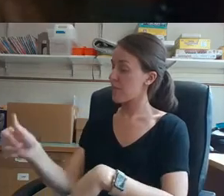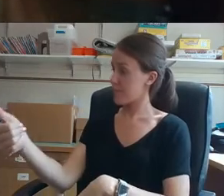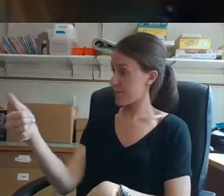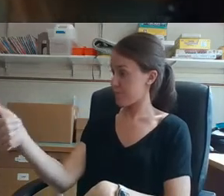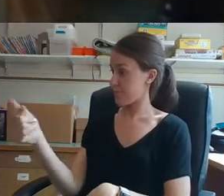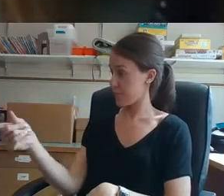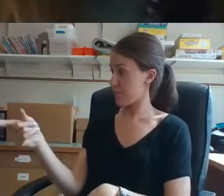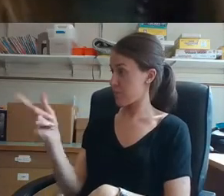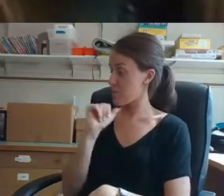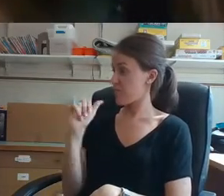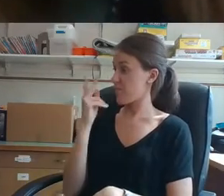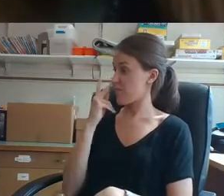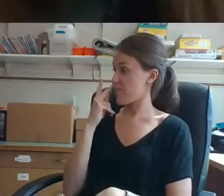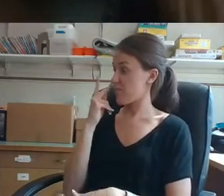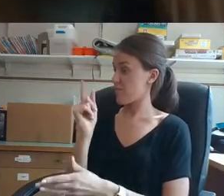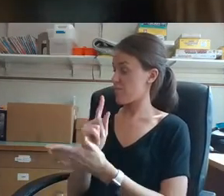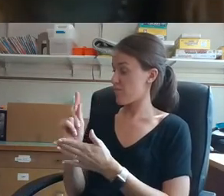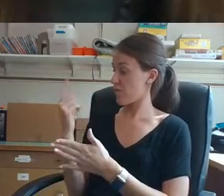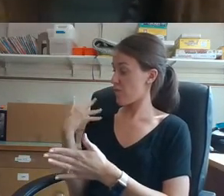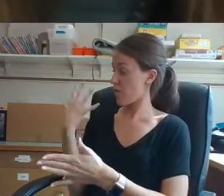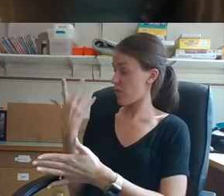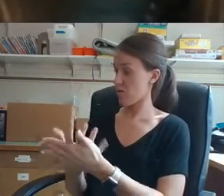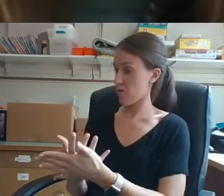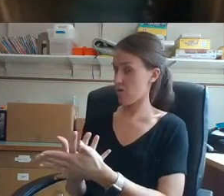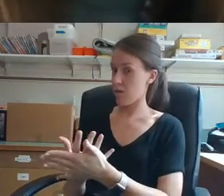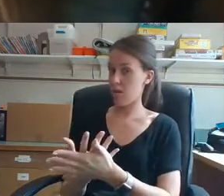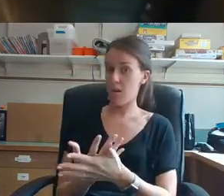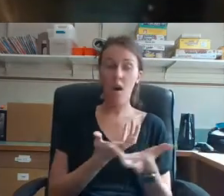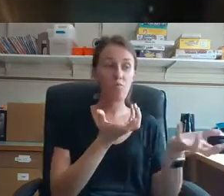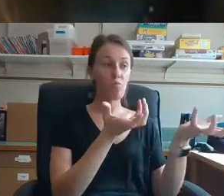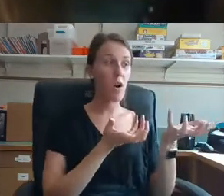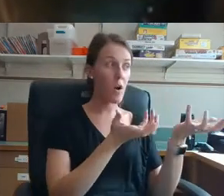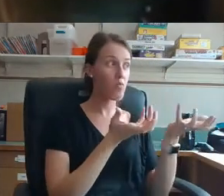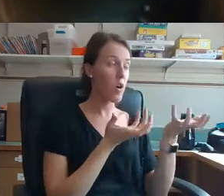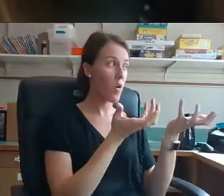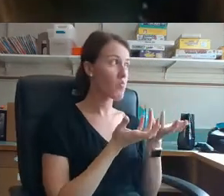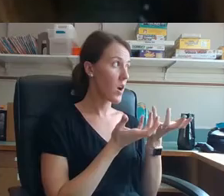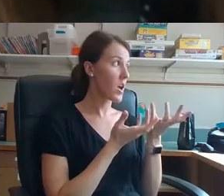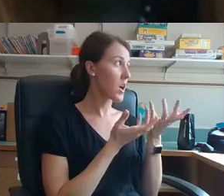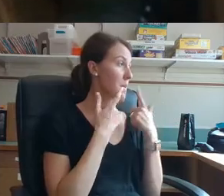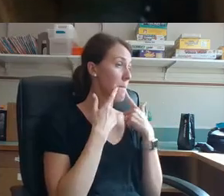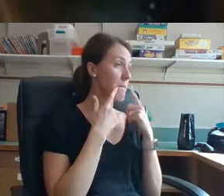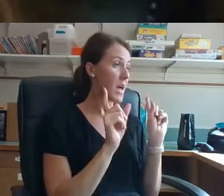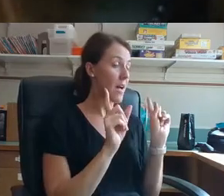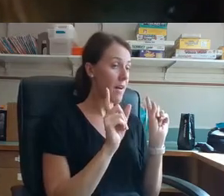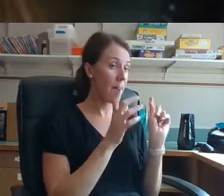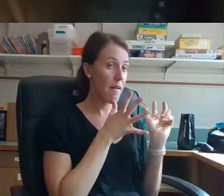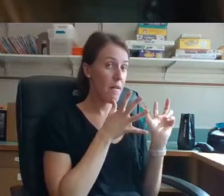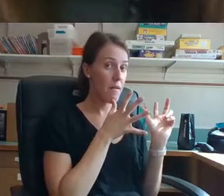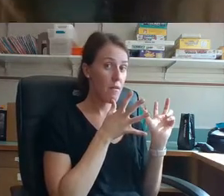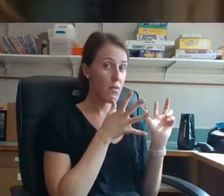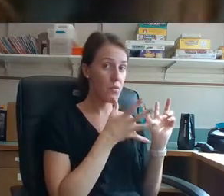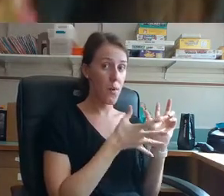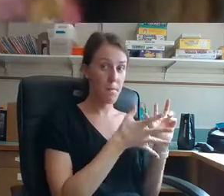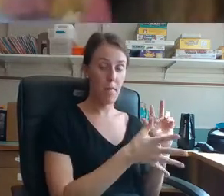for weeks. That's exactly what I want to do, said Little Red Riding Hood. Grandmother lives on the other side